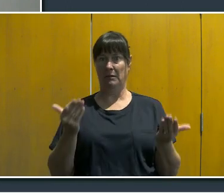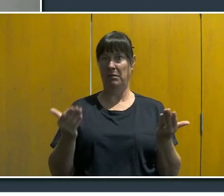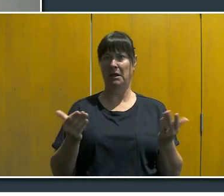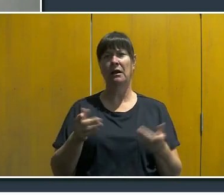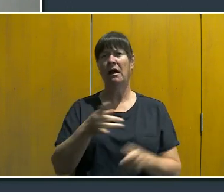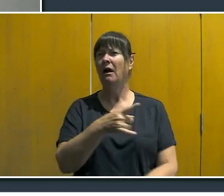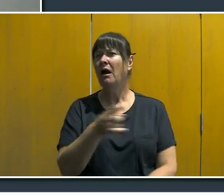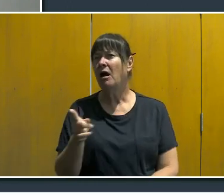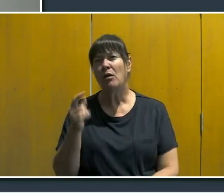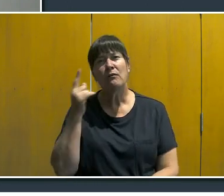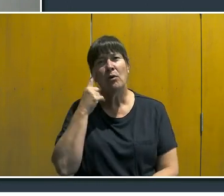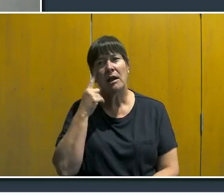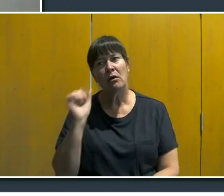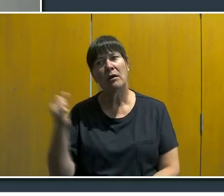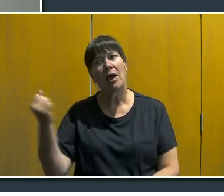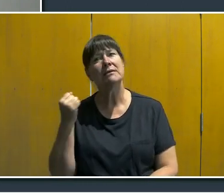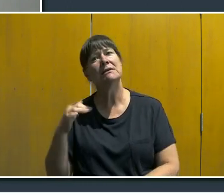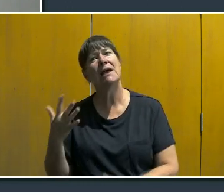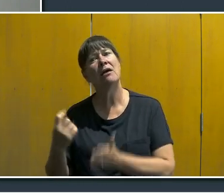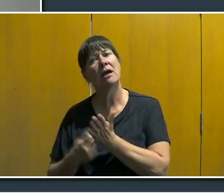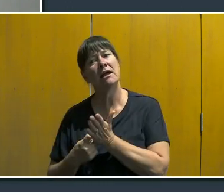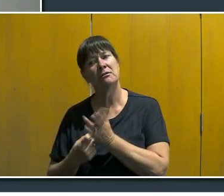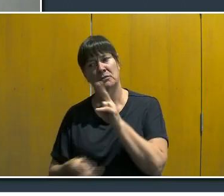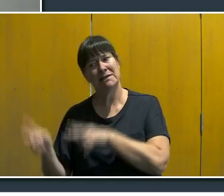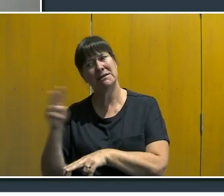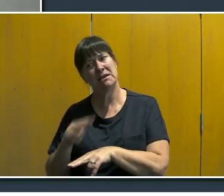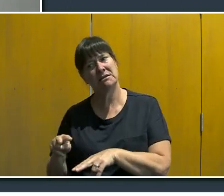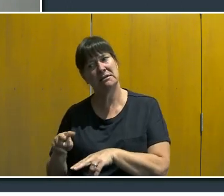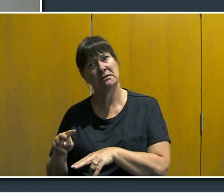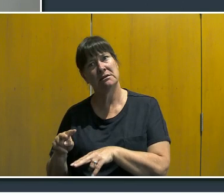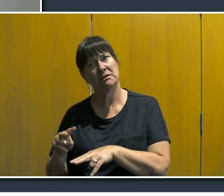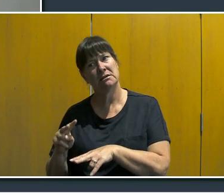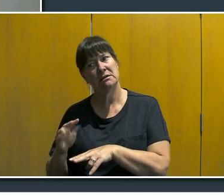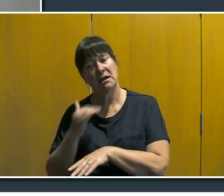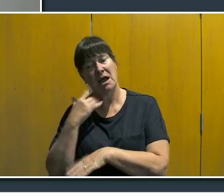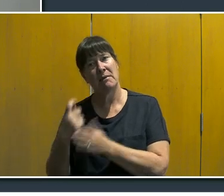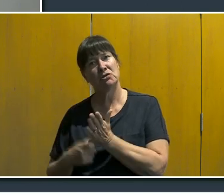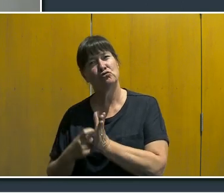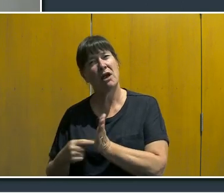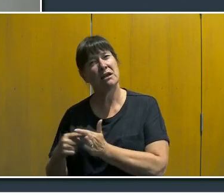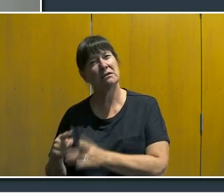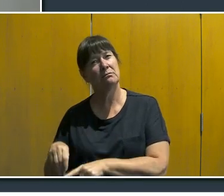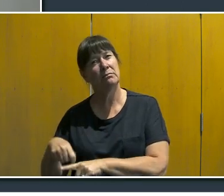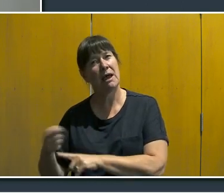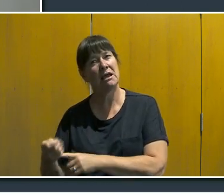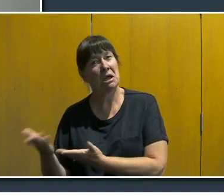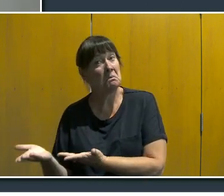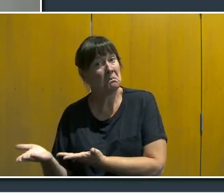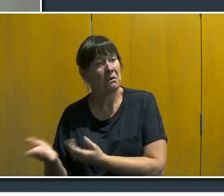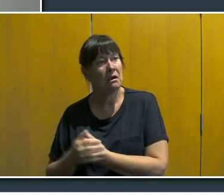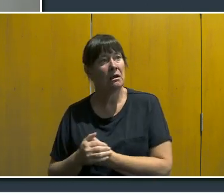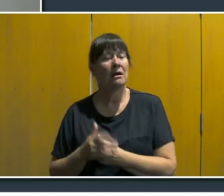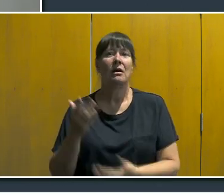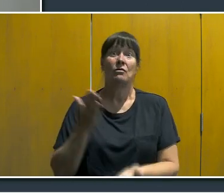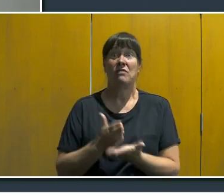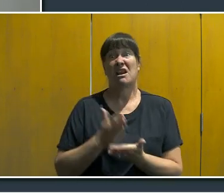they rate their thing, because really at the end of the day, at some stage down the future, we're all going to come